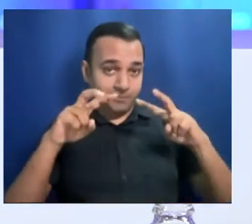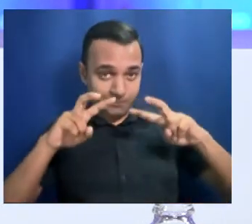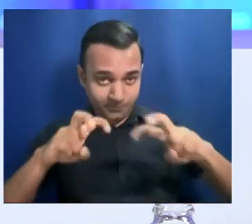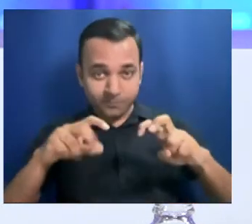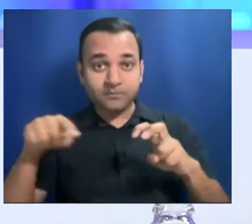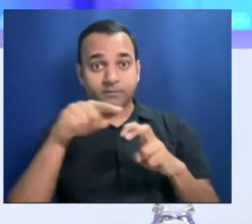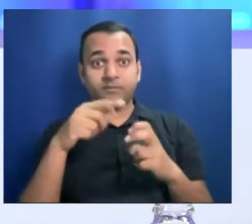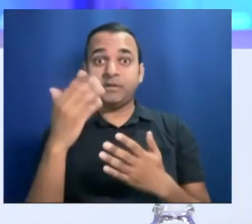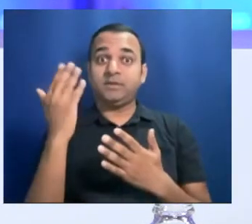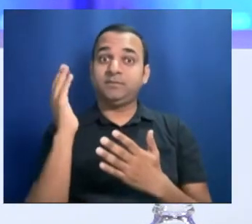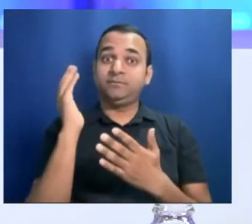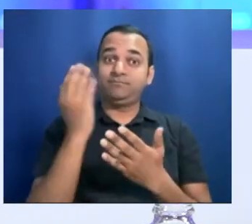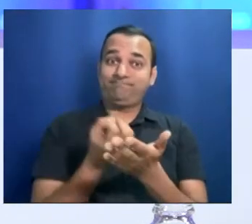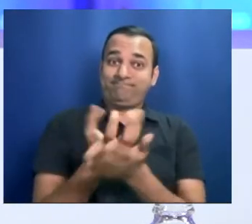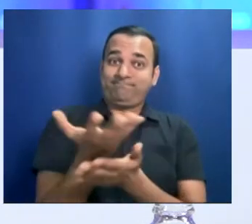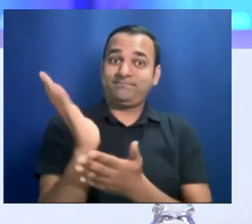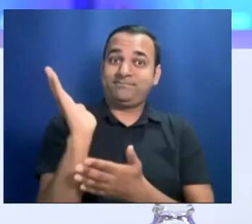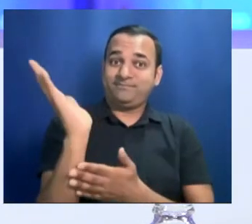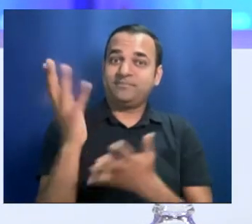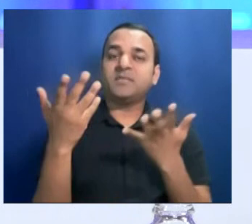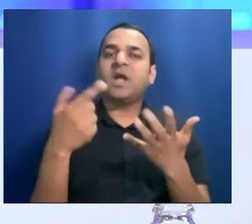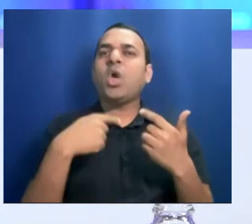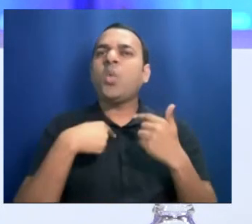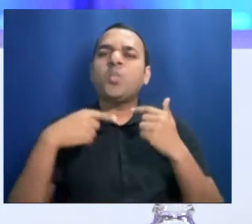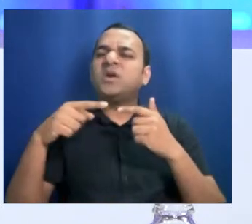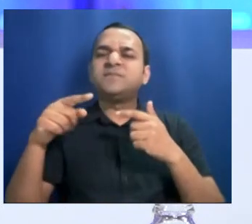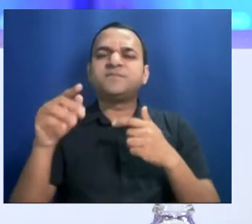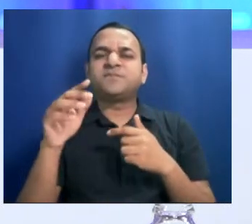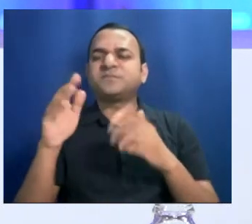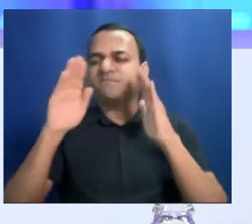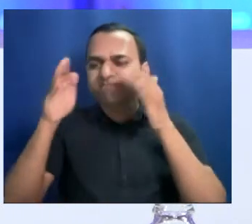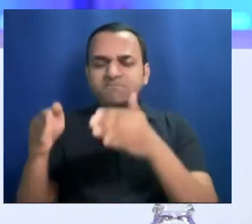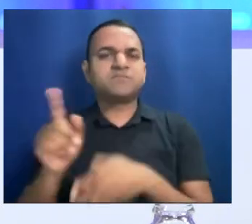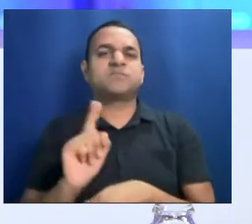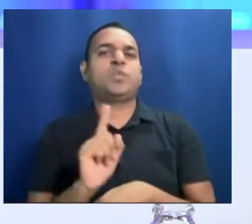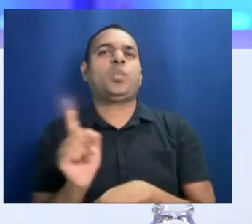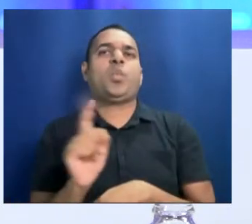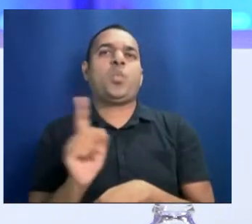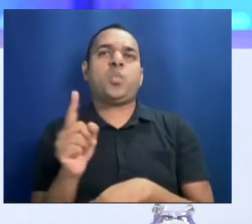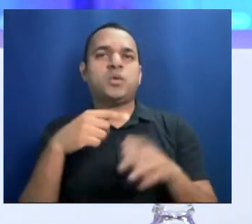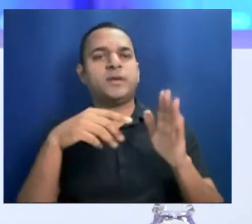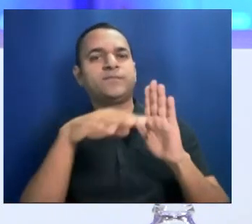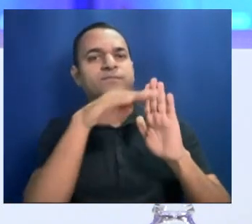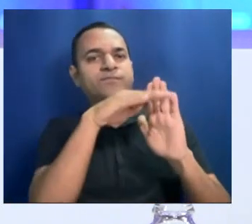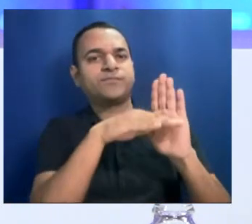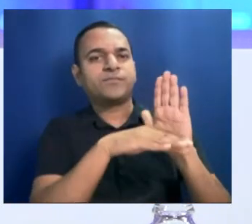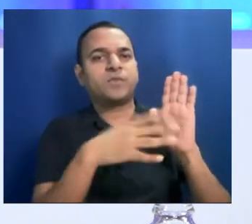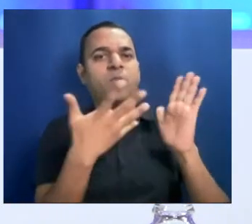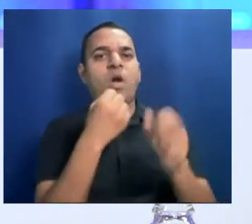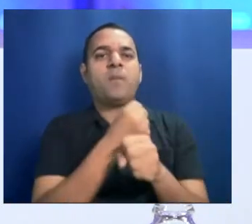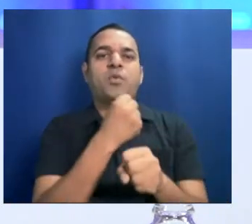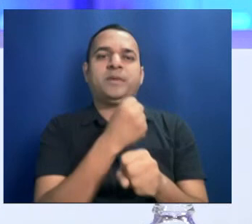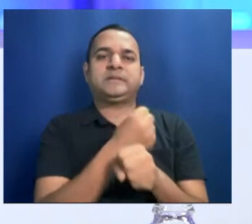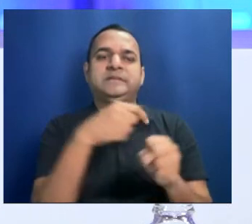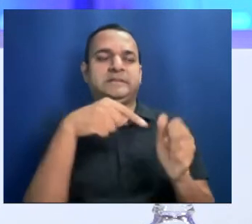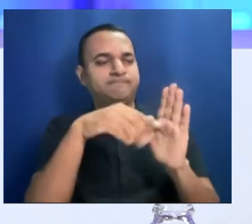into employment conditions of carers in formal care sector, but it comes from the evidence of other studies.